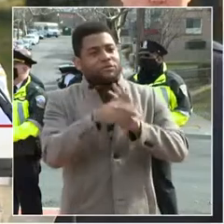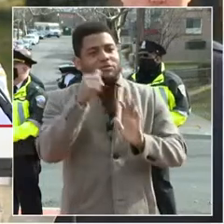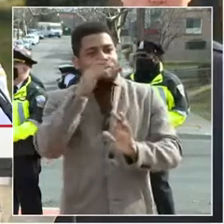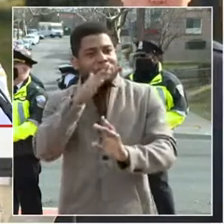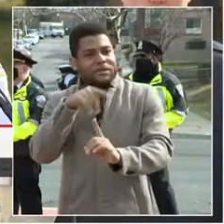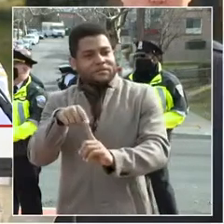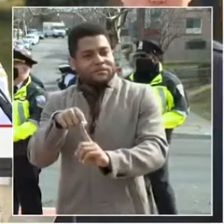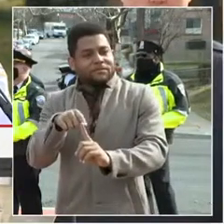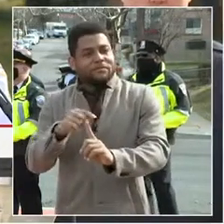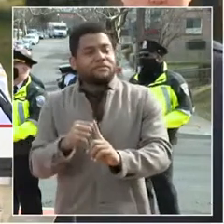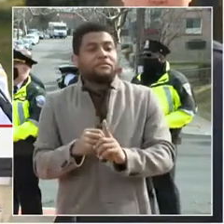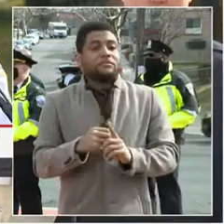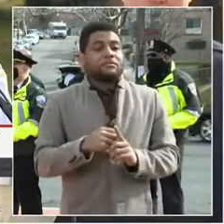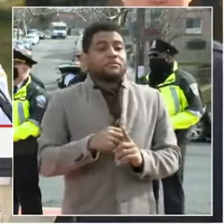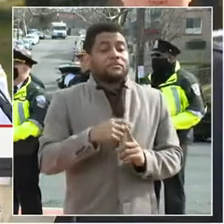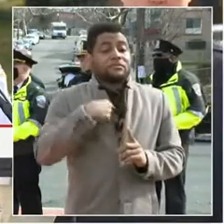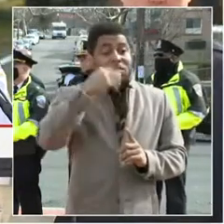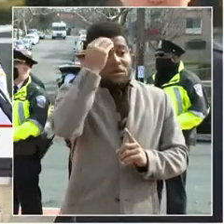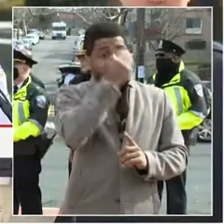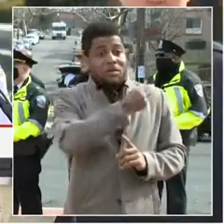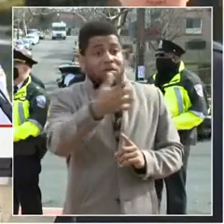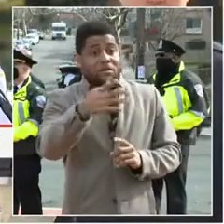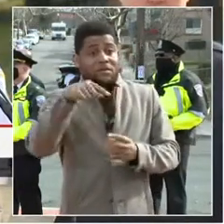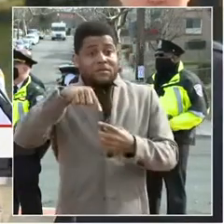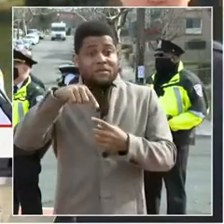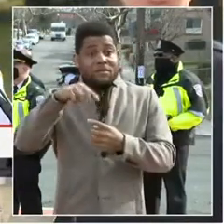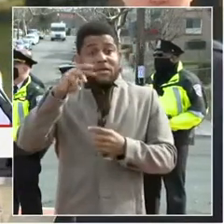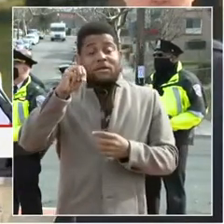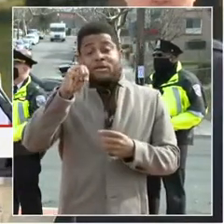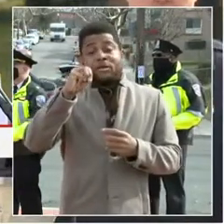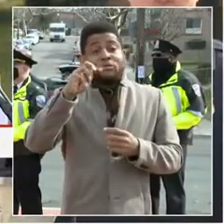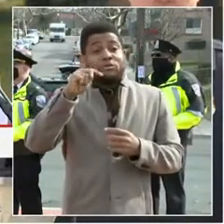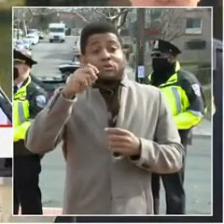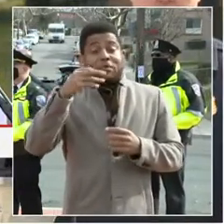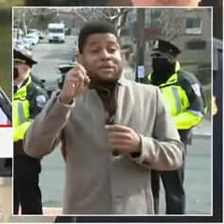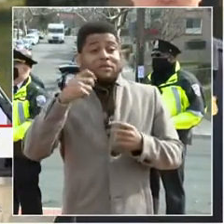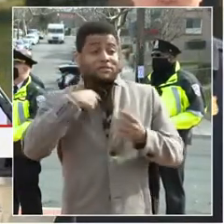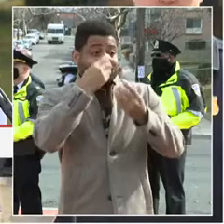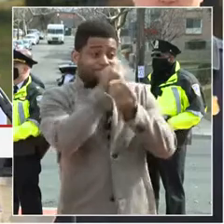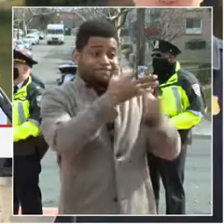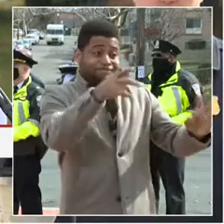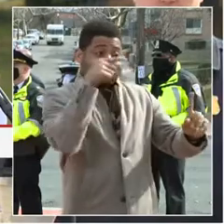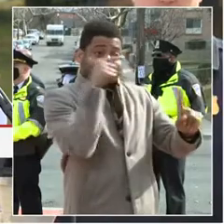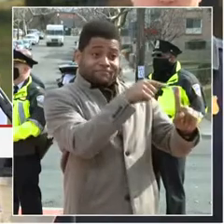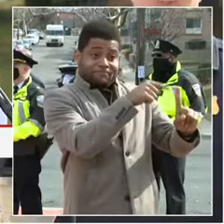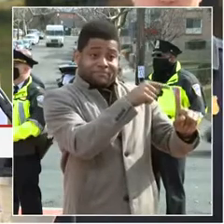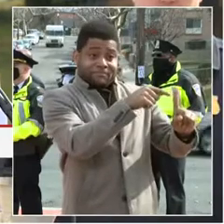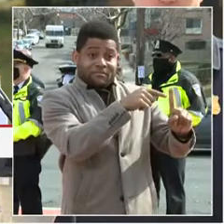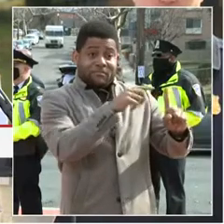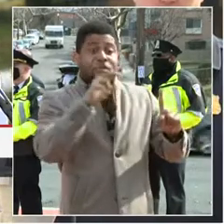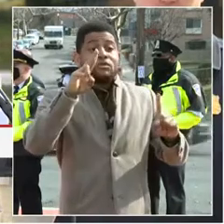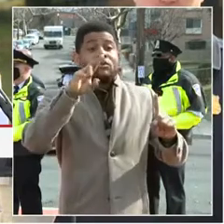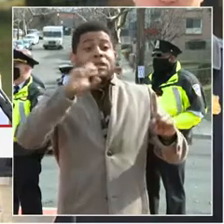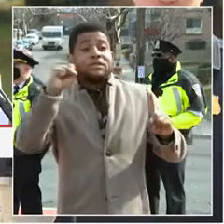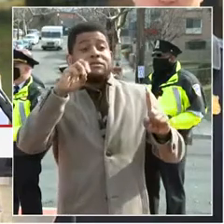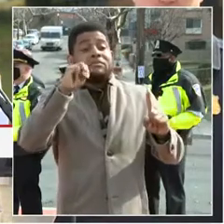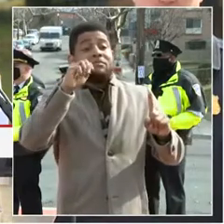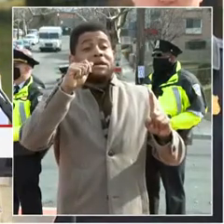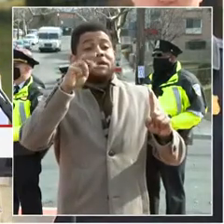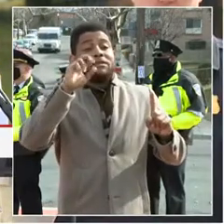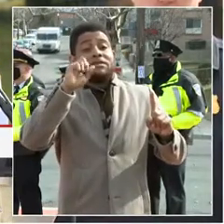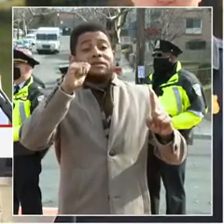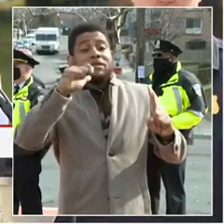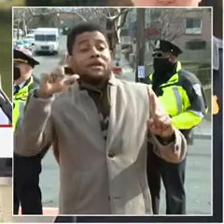Mr. Thomas should know that the Metropolitan Police Department and the U.S. Marshal Service, our